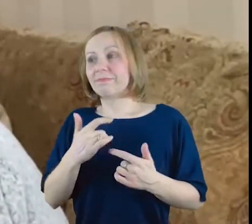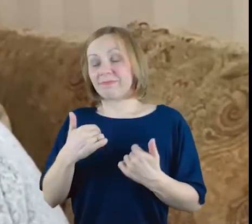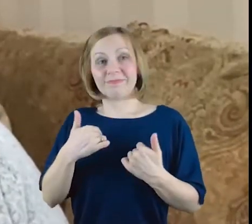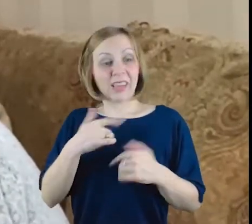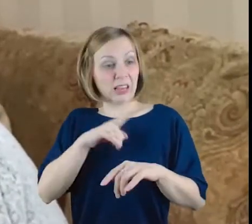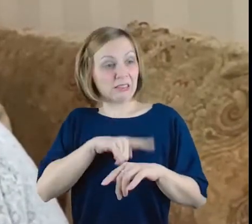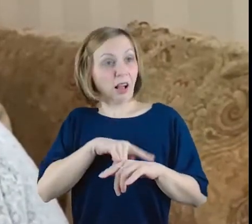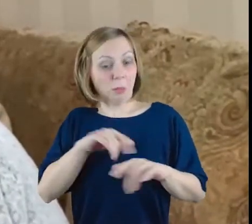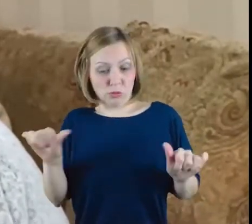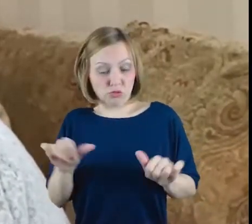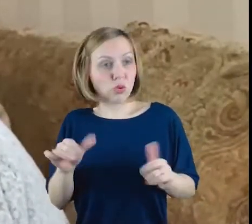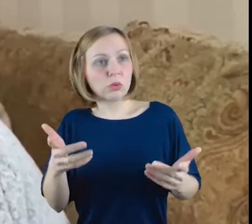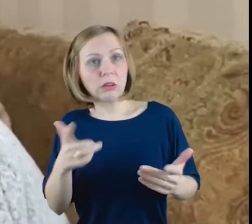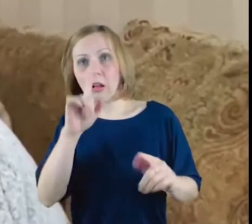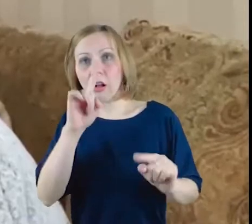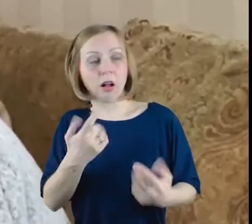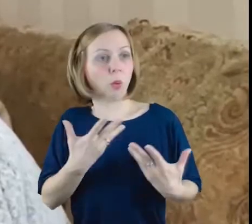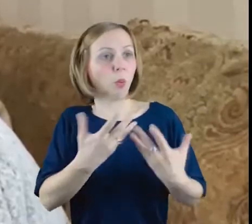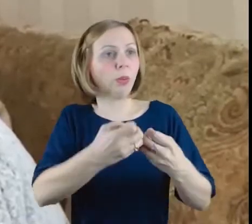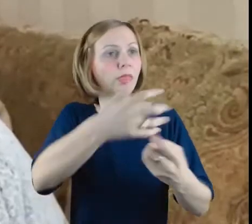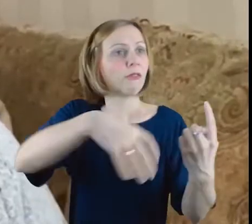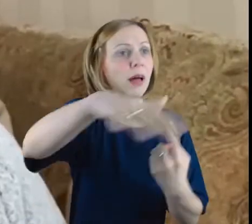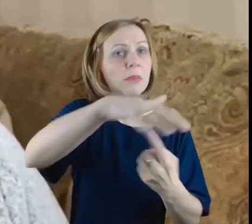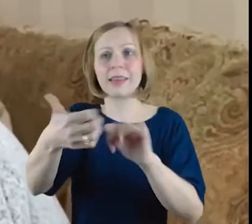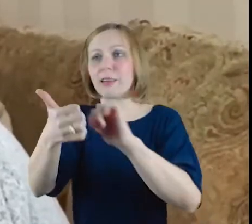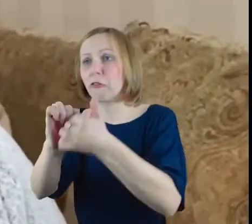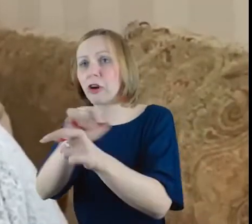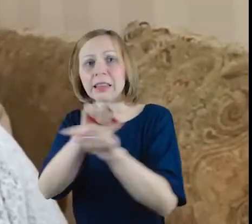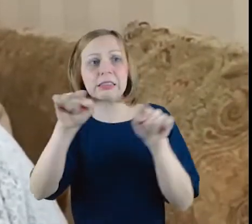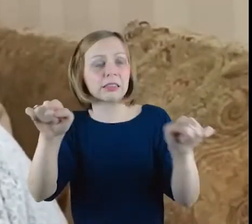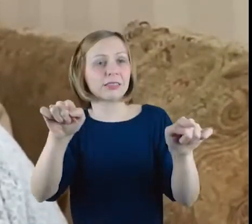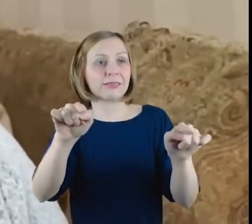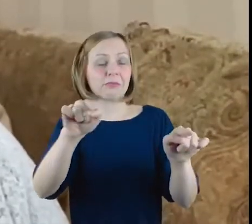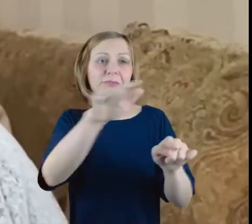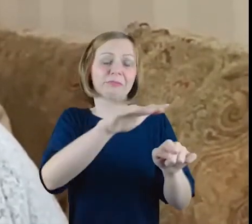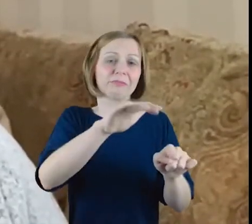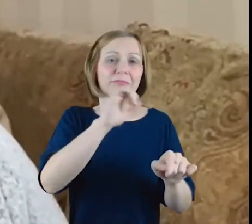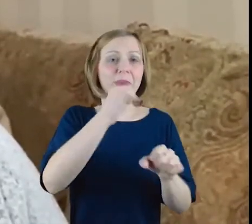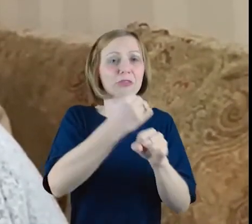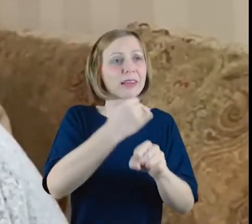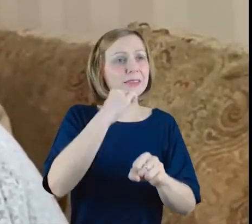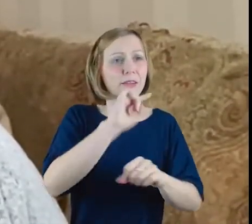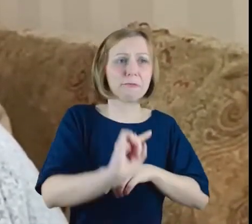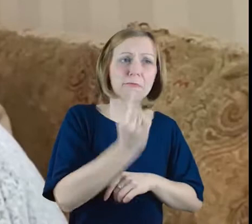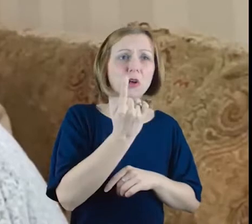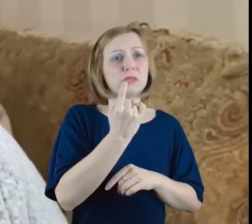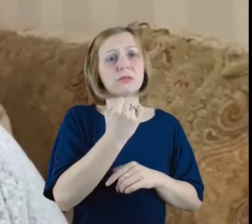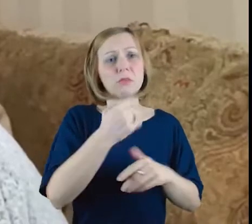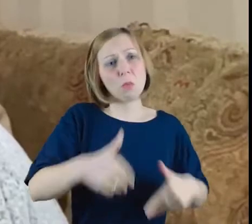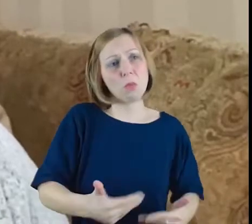have with loved ones, especially missing out on many months of seeing my first grandson, being unable to kiss and cuddle